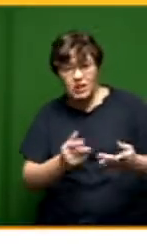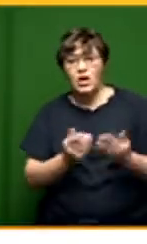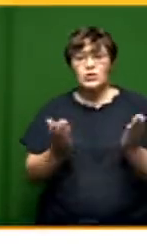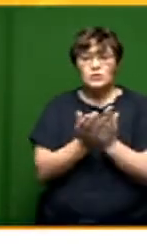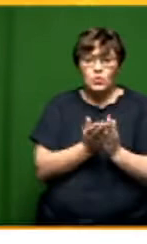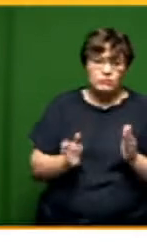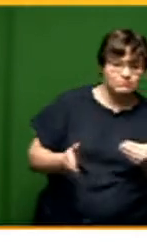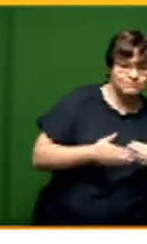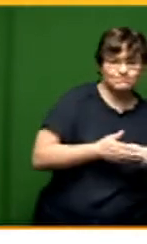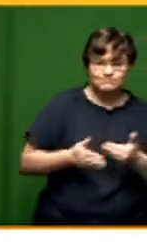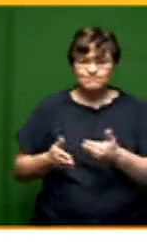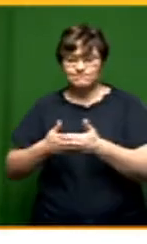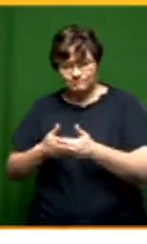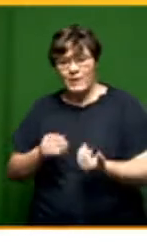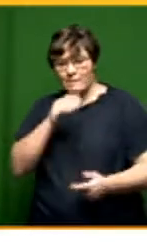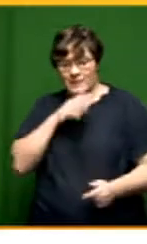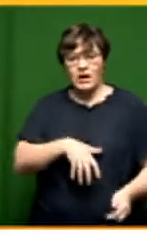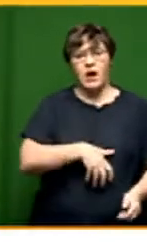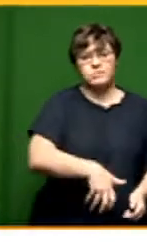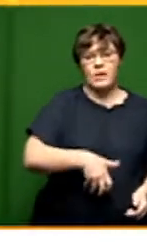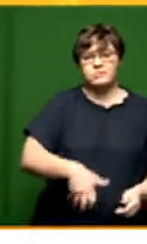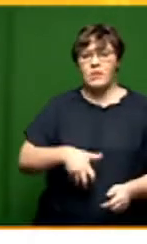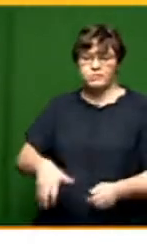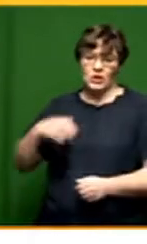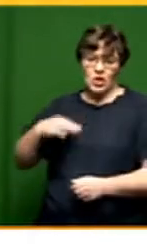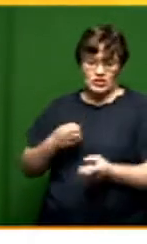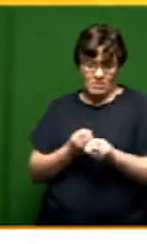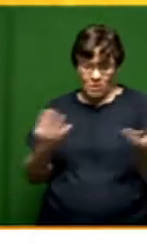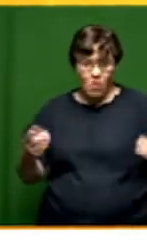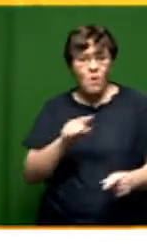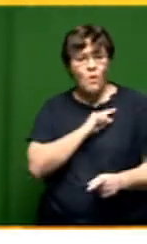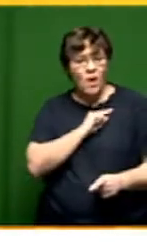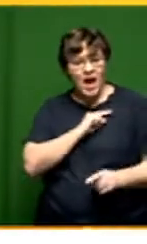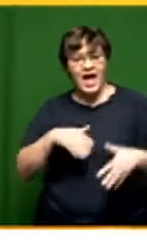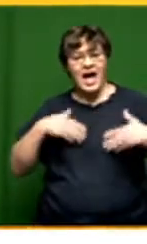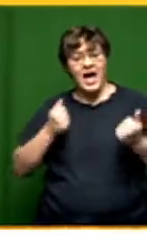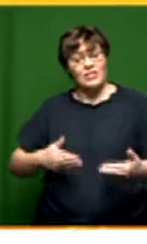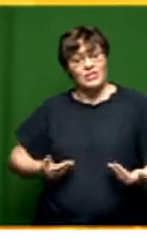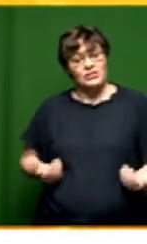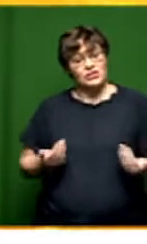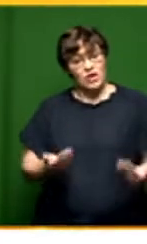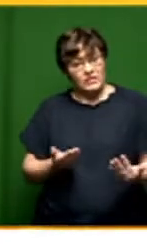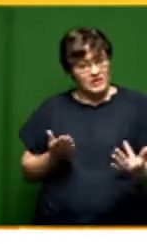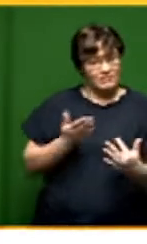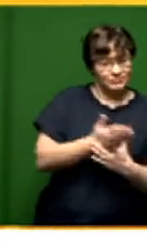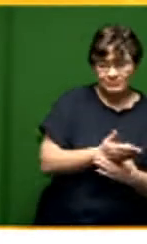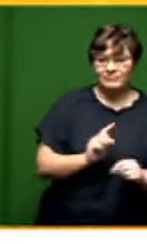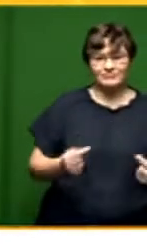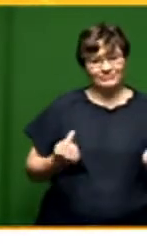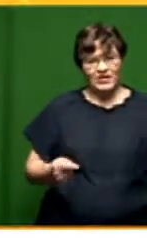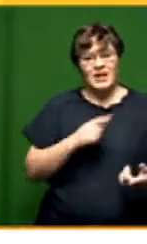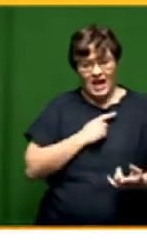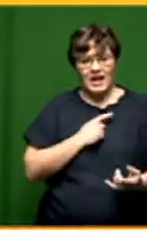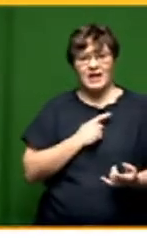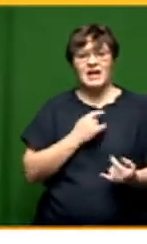to increases in adolescent pregnancy due to the challenges in accessing health services, including sexual reproductive